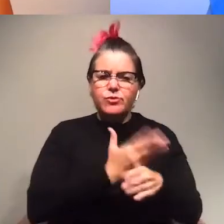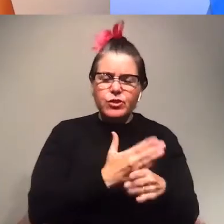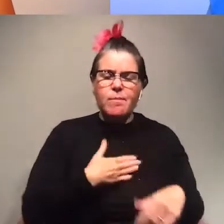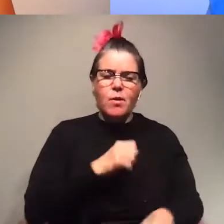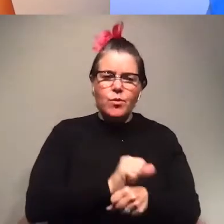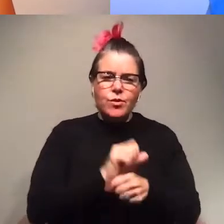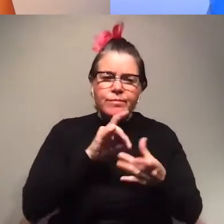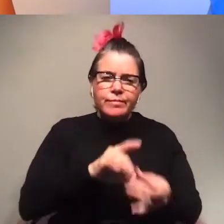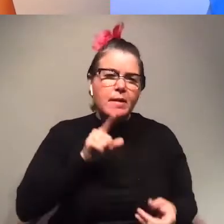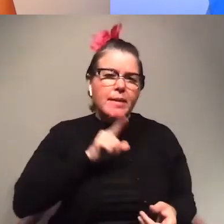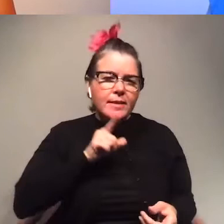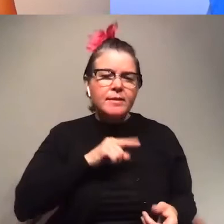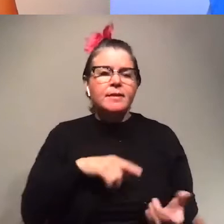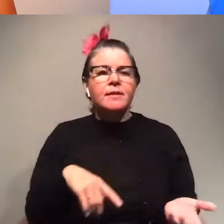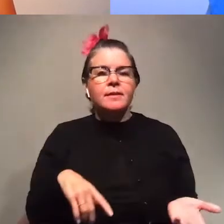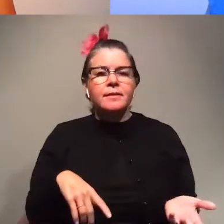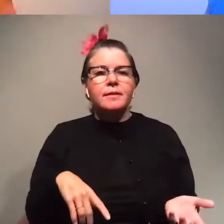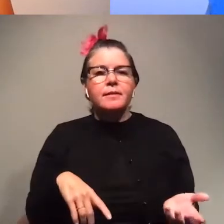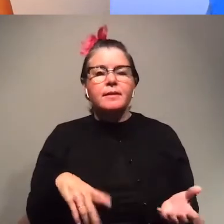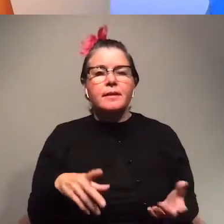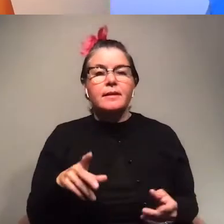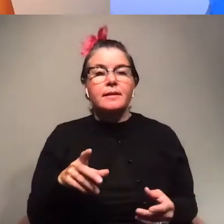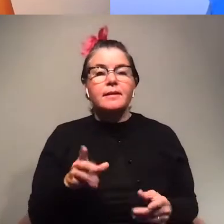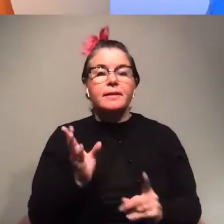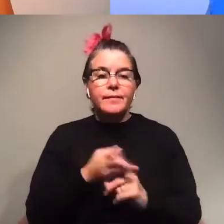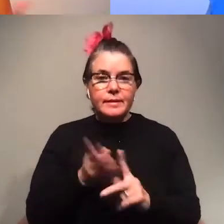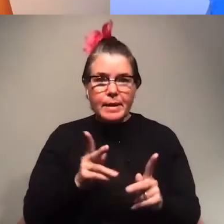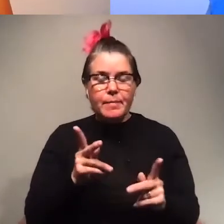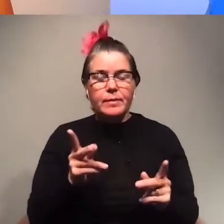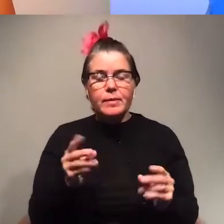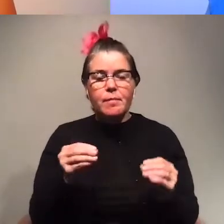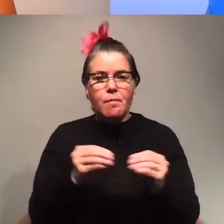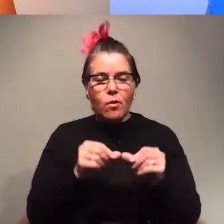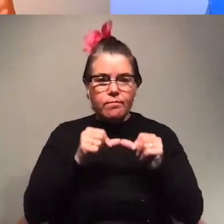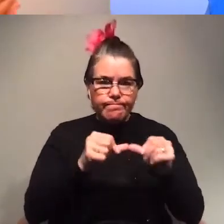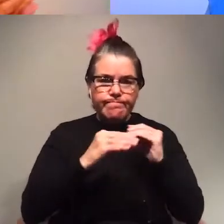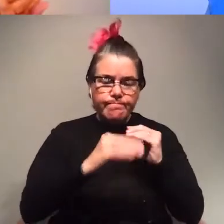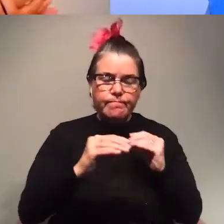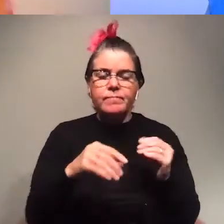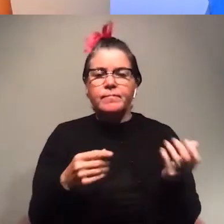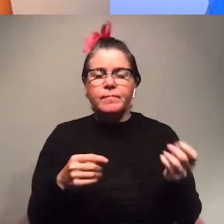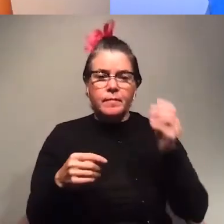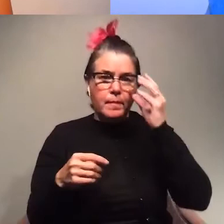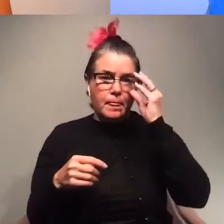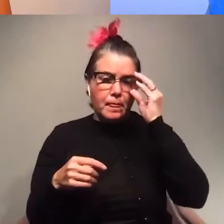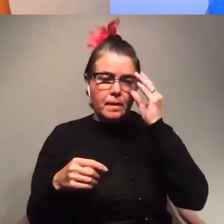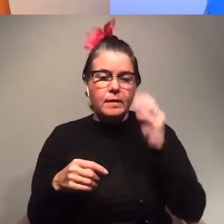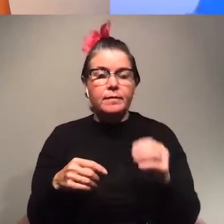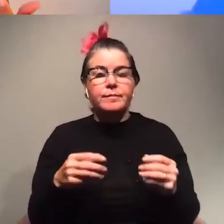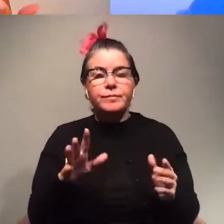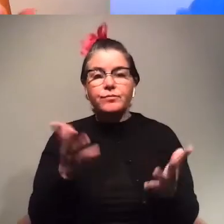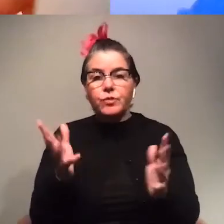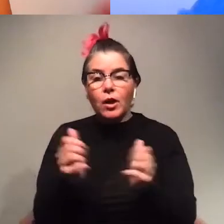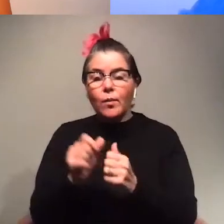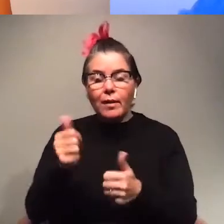plastic, and getting people to think about being more sustainable, or talking to their government